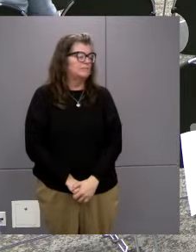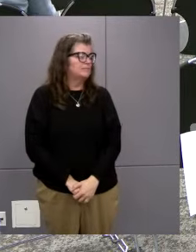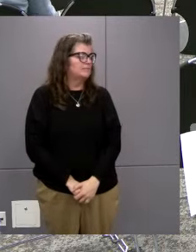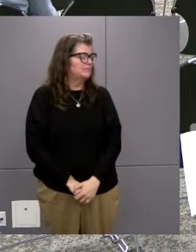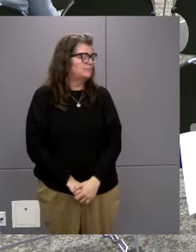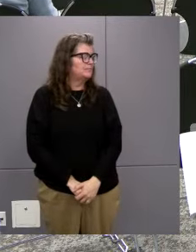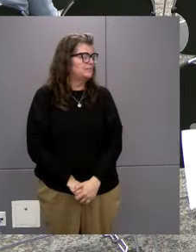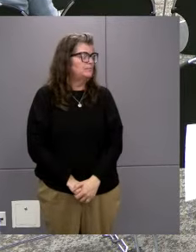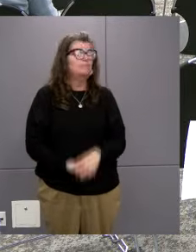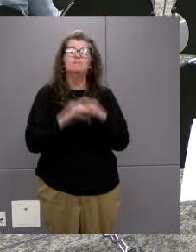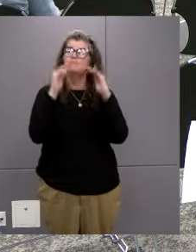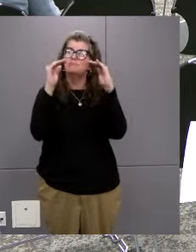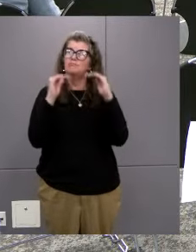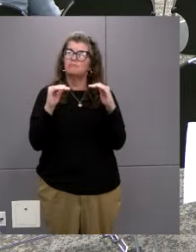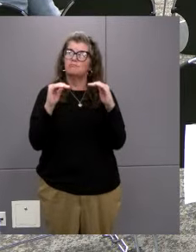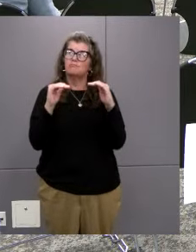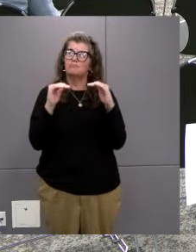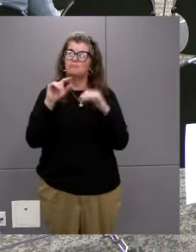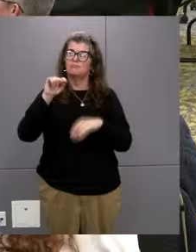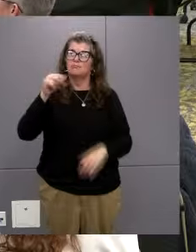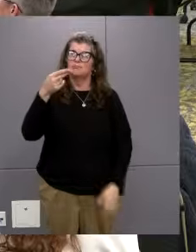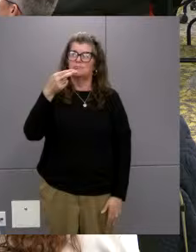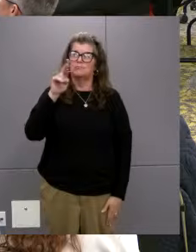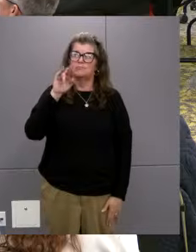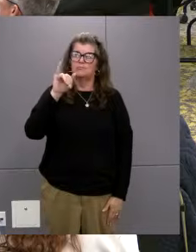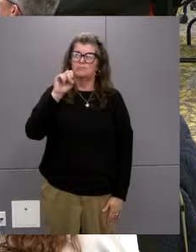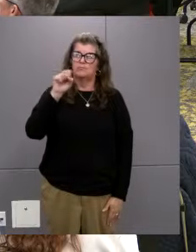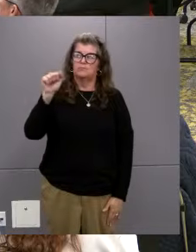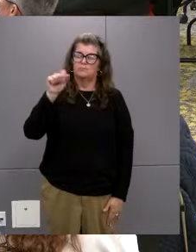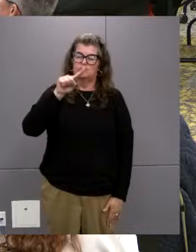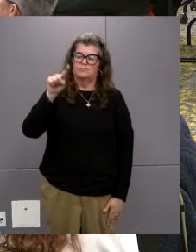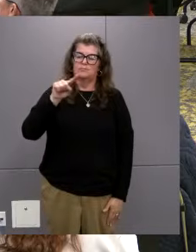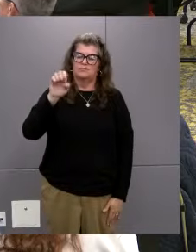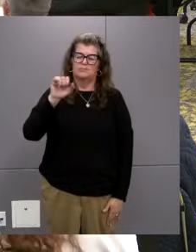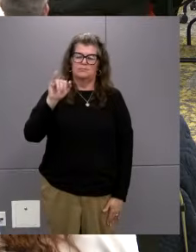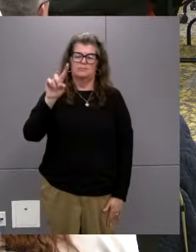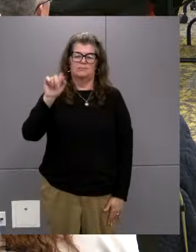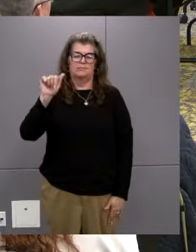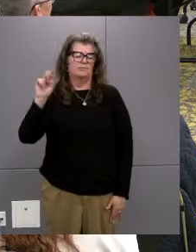And next, I would like to call forward Teresia Zayden.